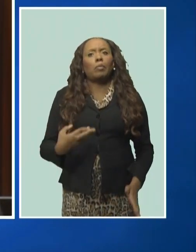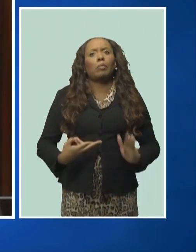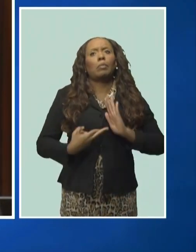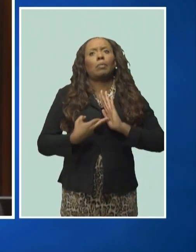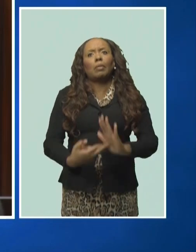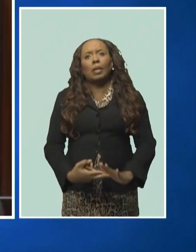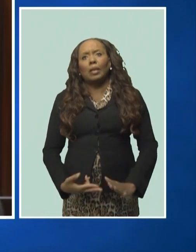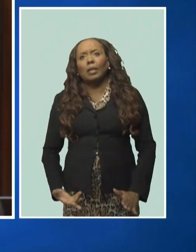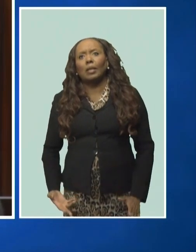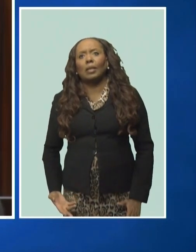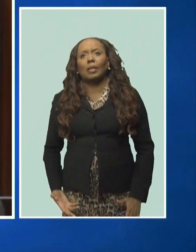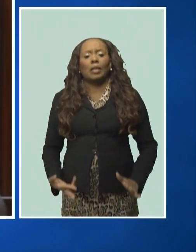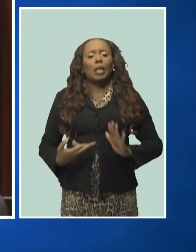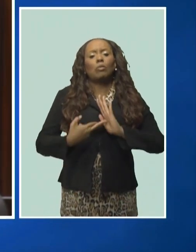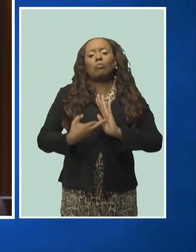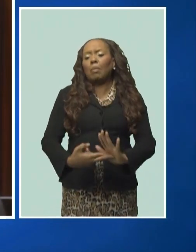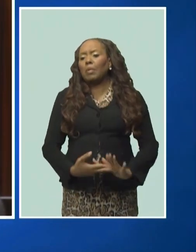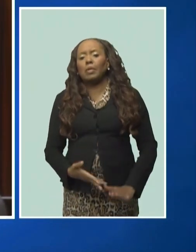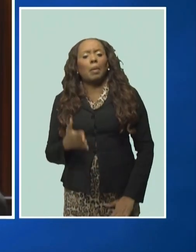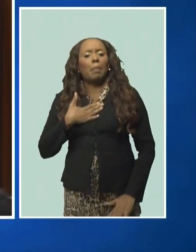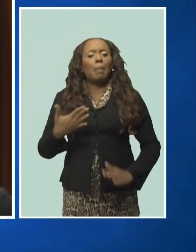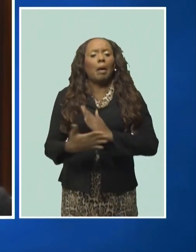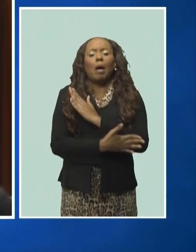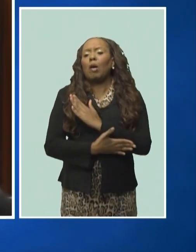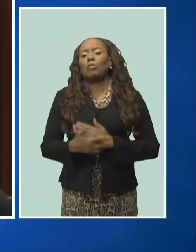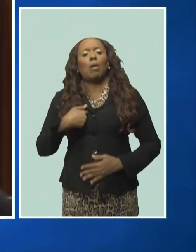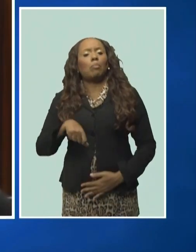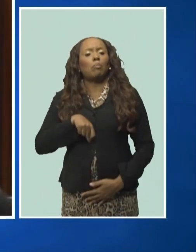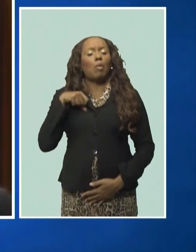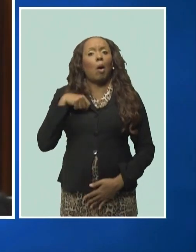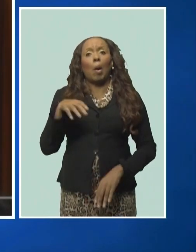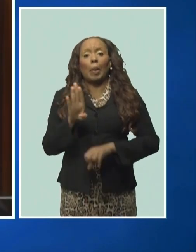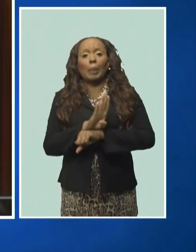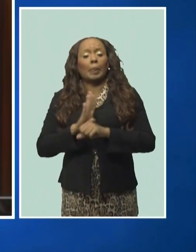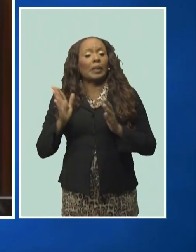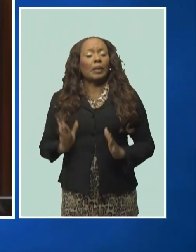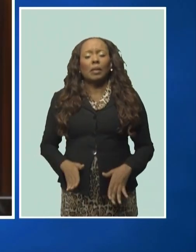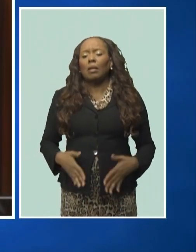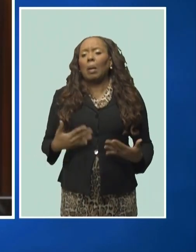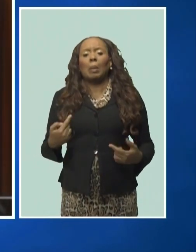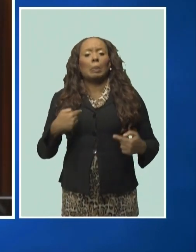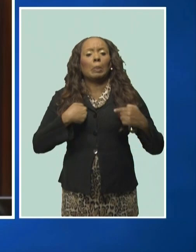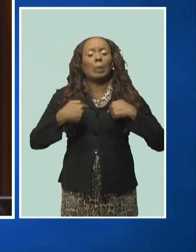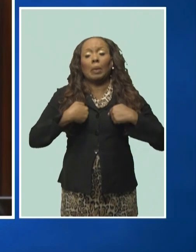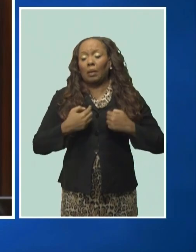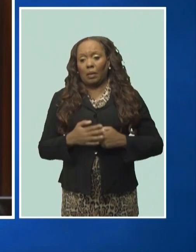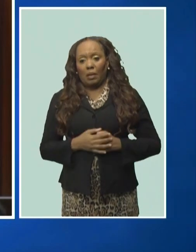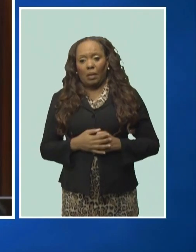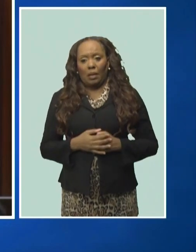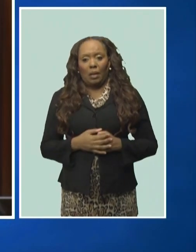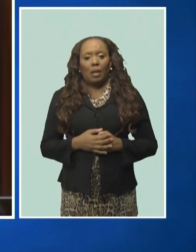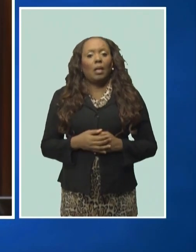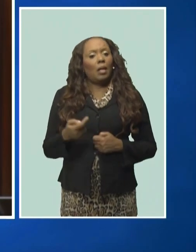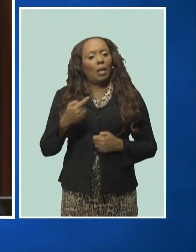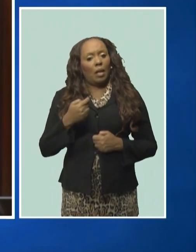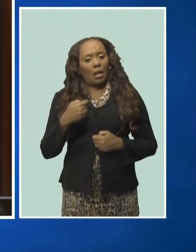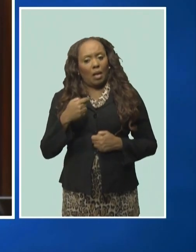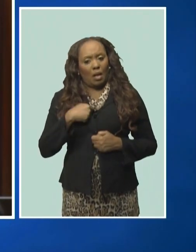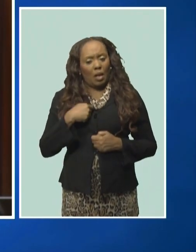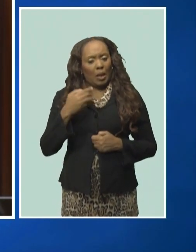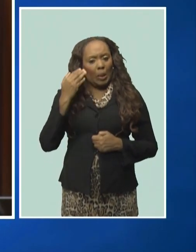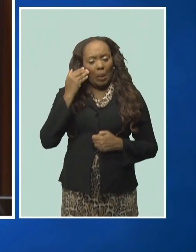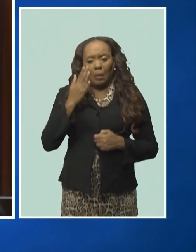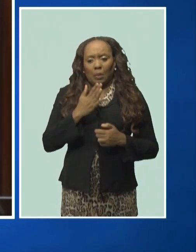they are so patriotic, and in some cases, I'm sure they are making money out of